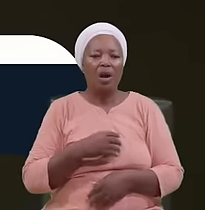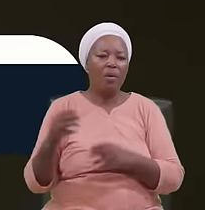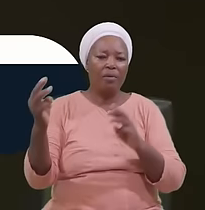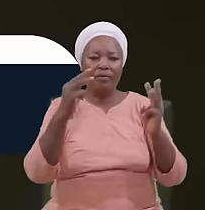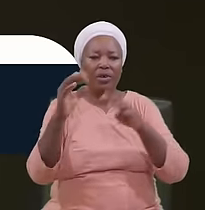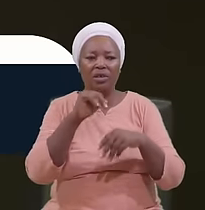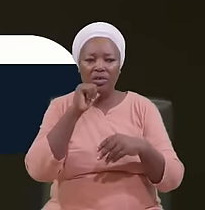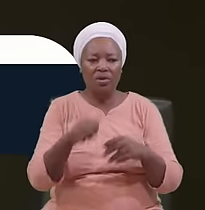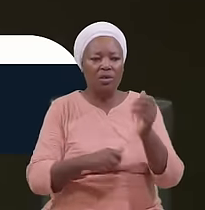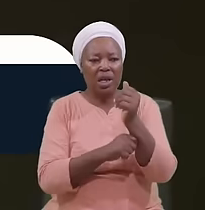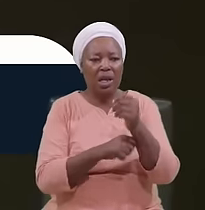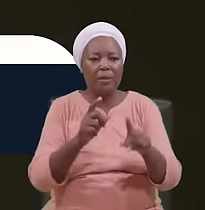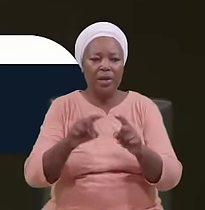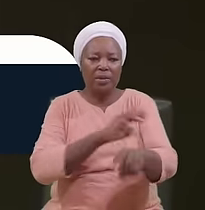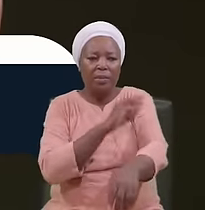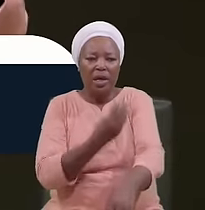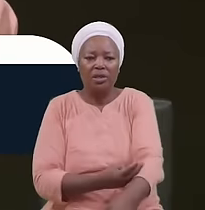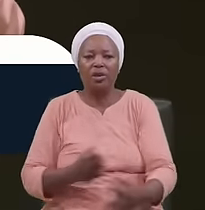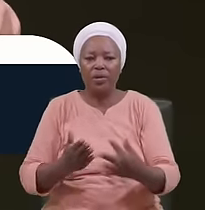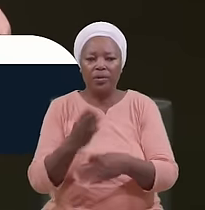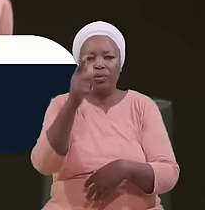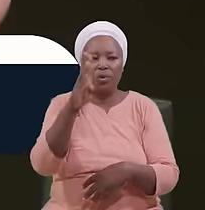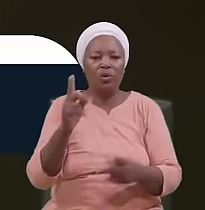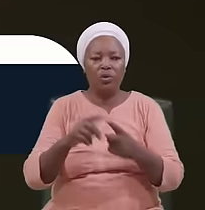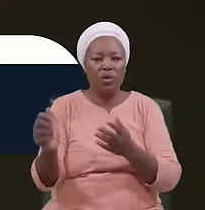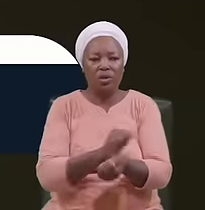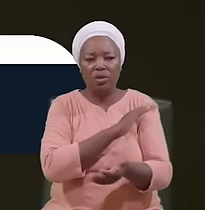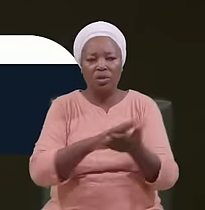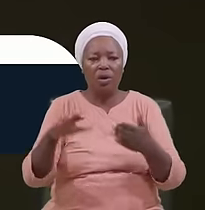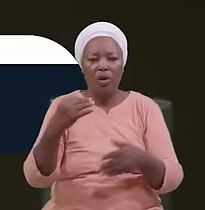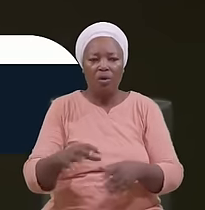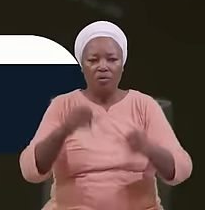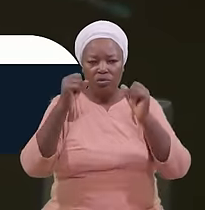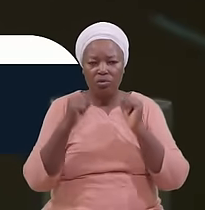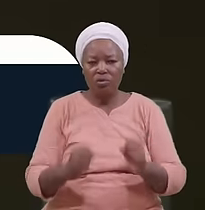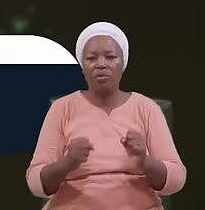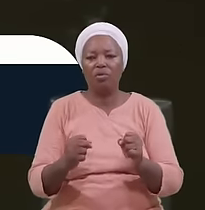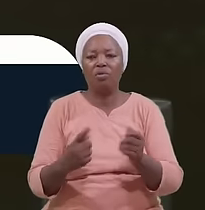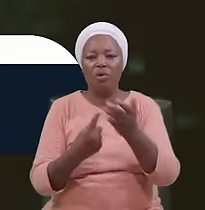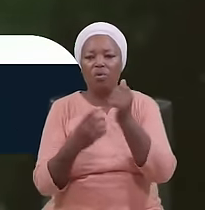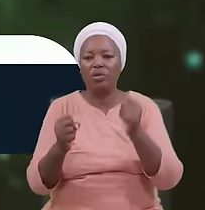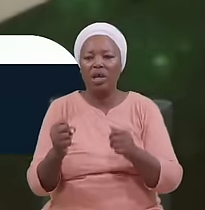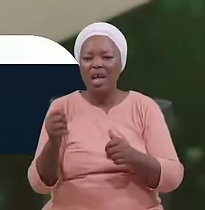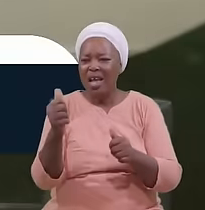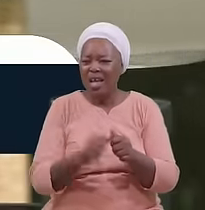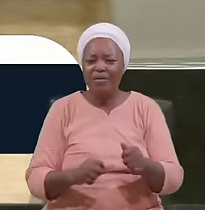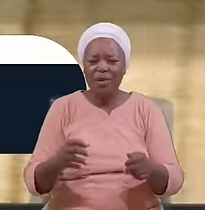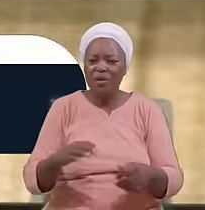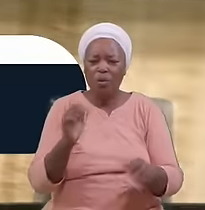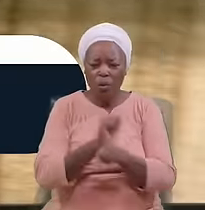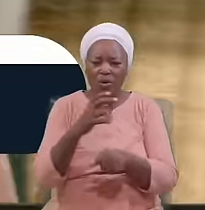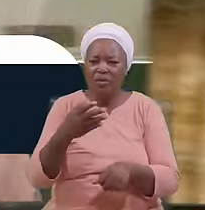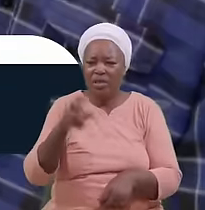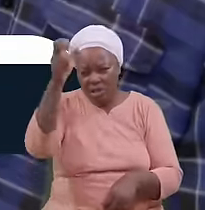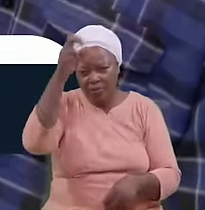mighty through God to the pulling down of strongholds. Every stronghold in your life will be pulled